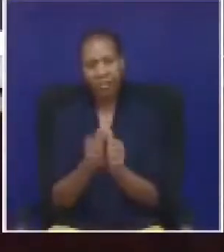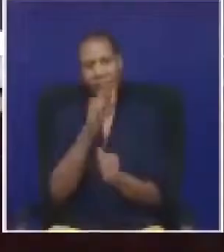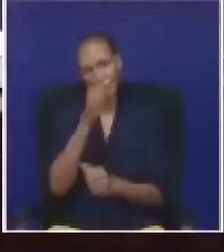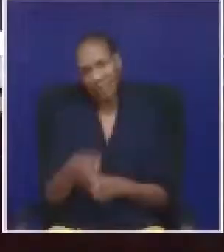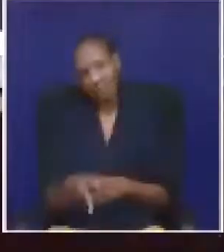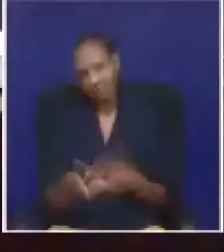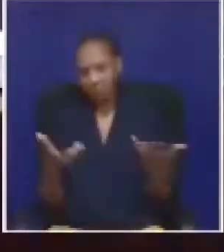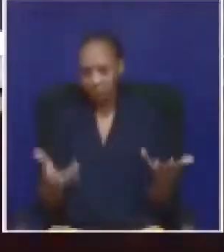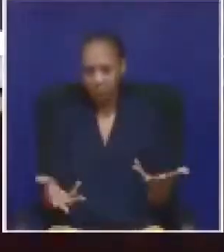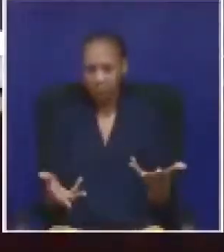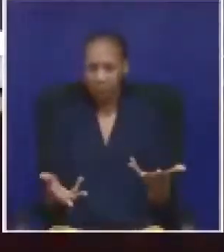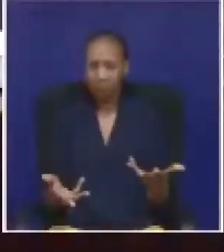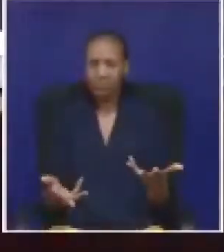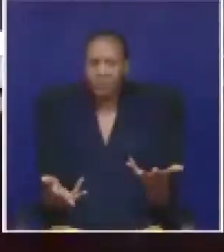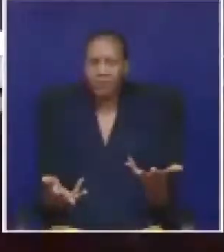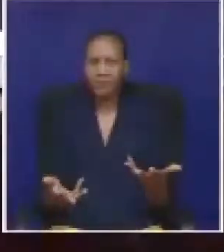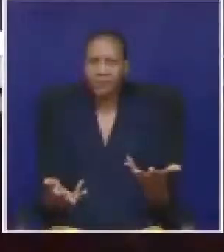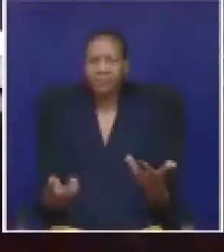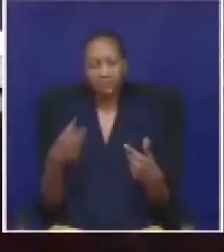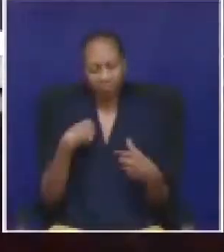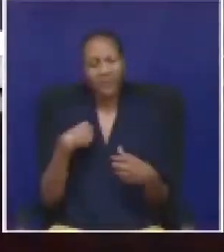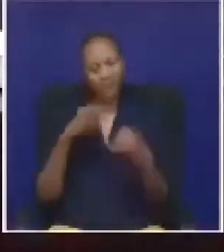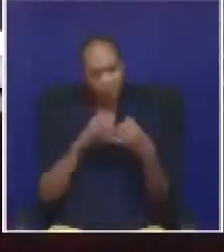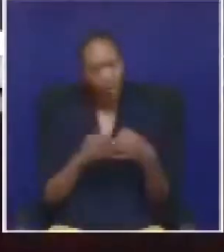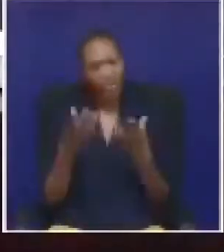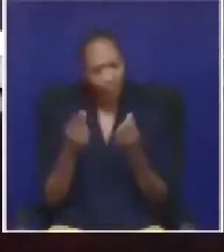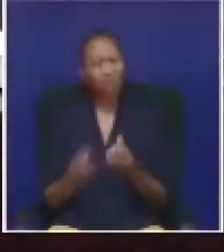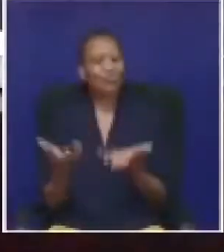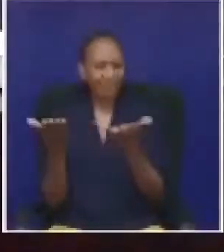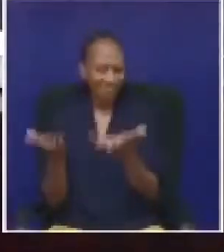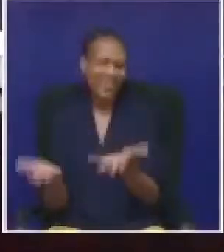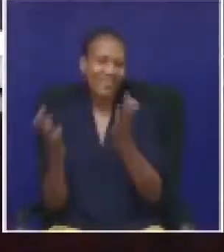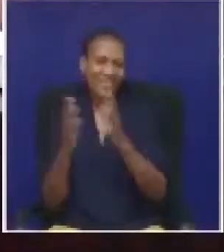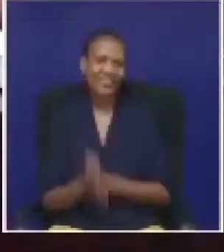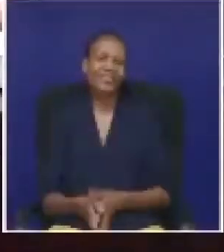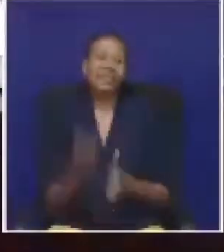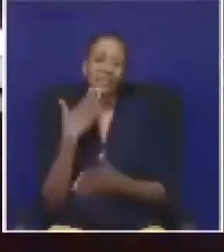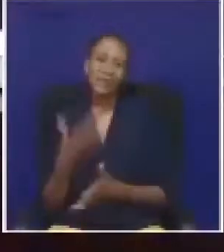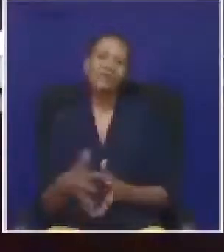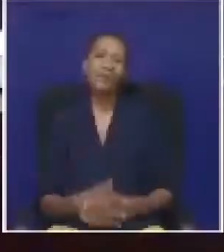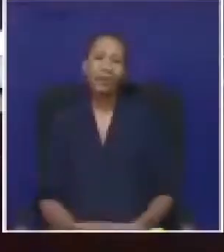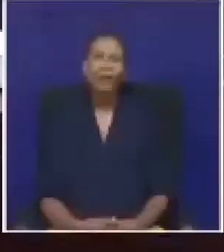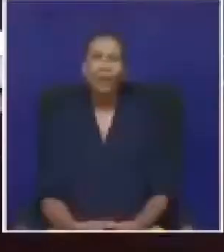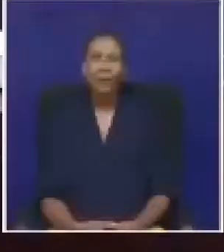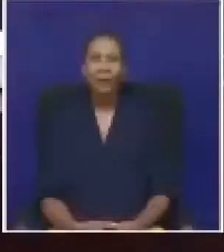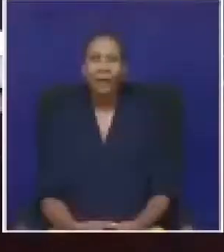things. And that's really what we're trying to do. Kens.